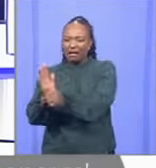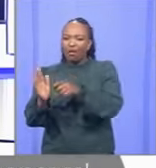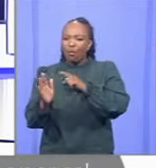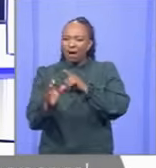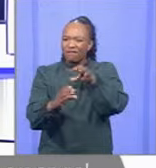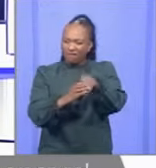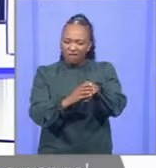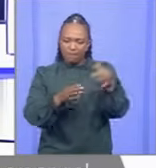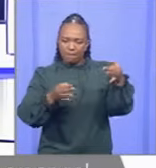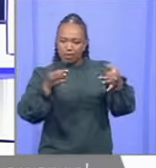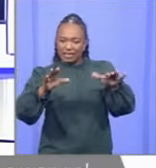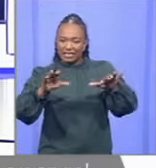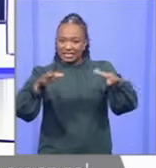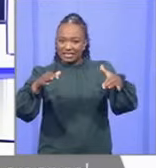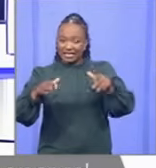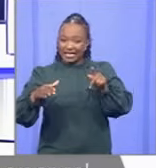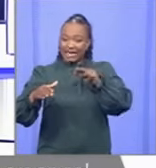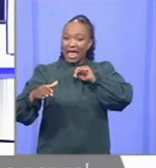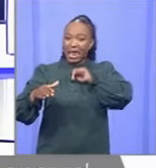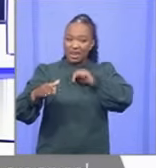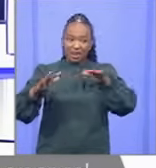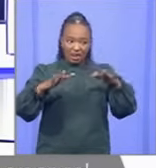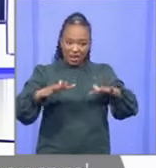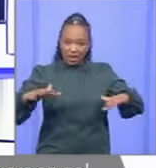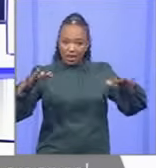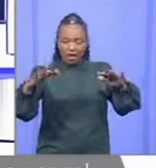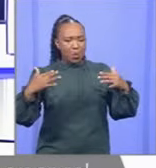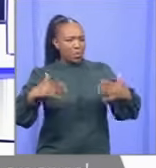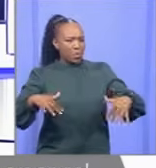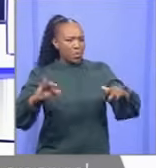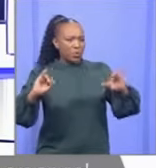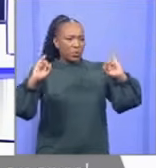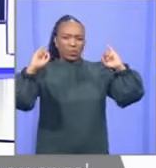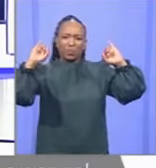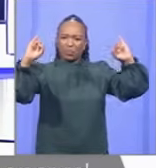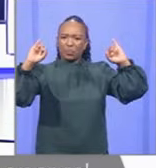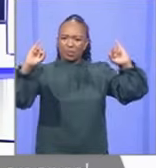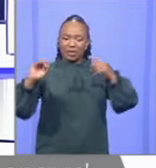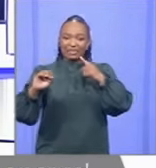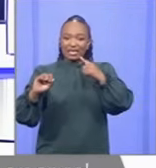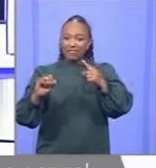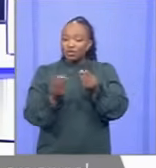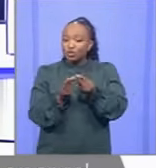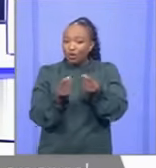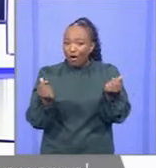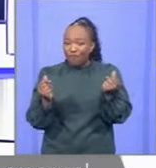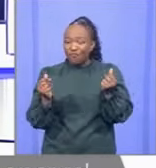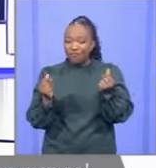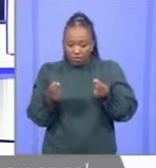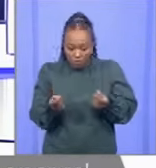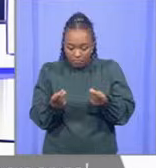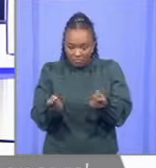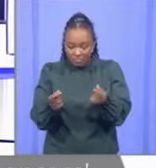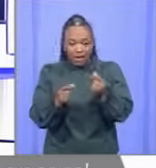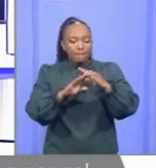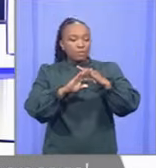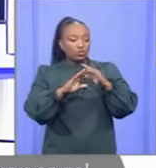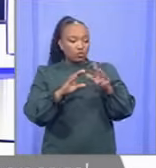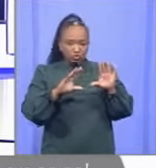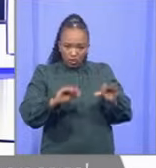di goletše godimo. Stofile o re ge go ka sebe le tharollo ya ka pejana go thibela se bothata bjo